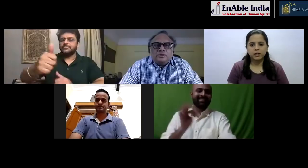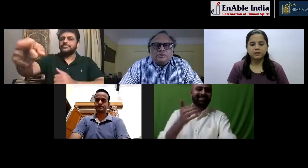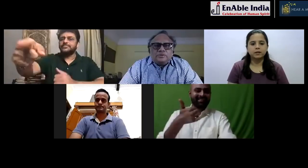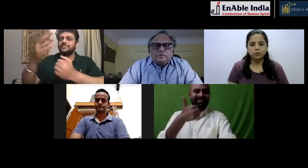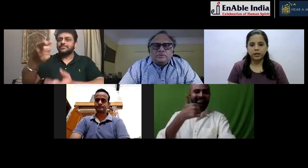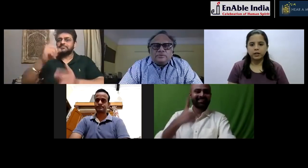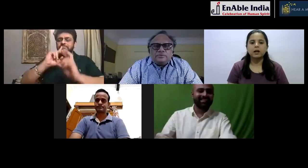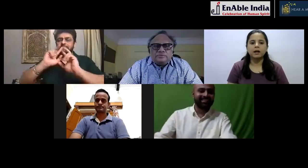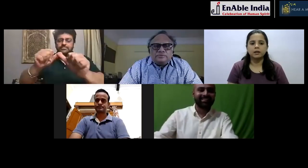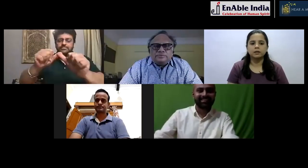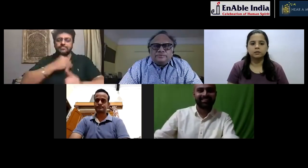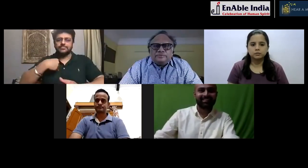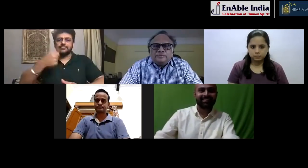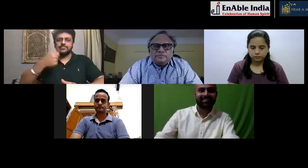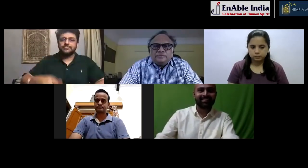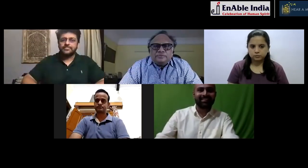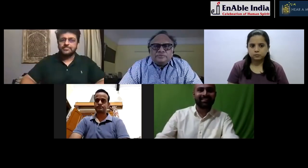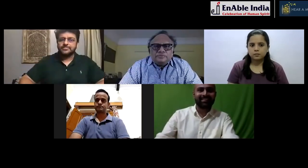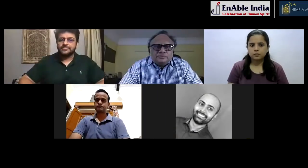So Tushar is saying, okay, I'll.